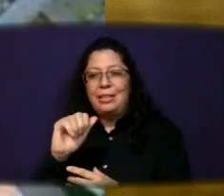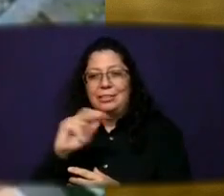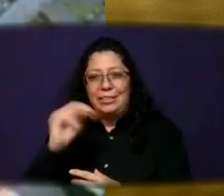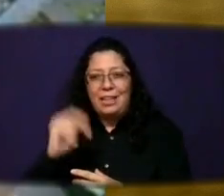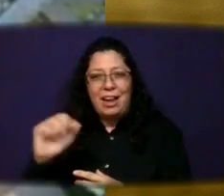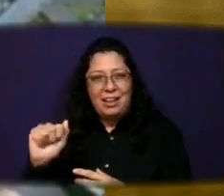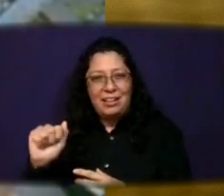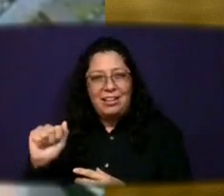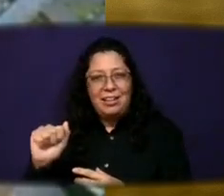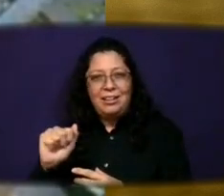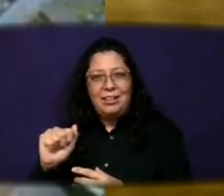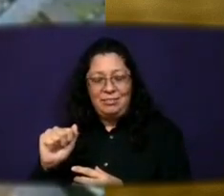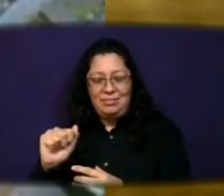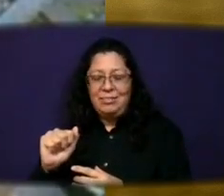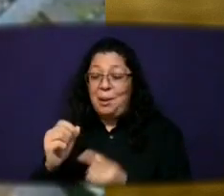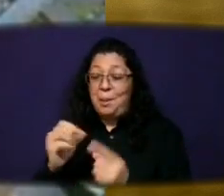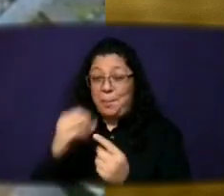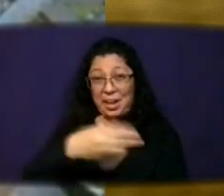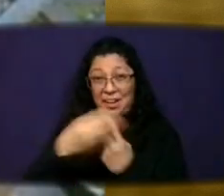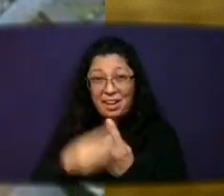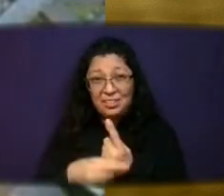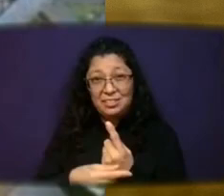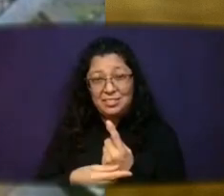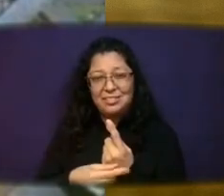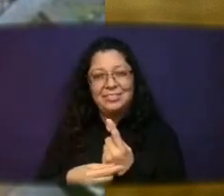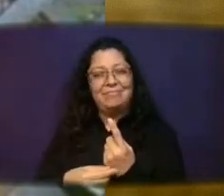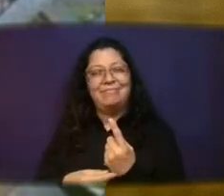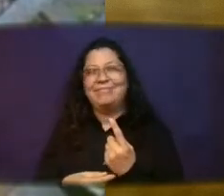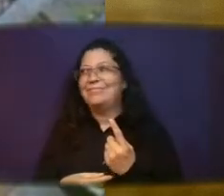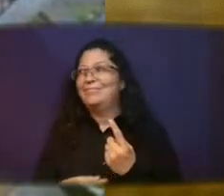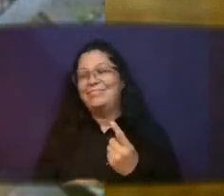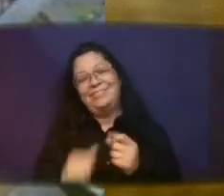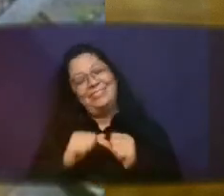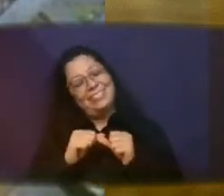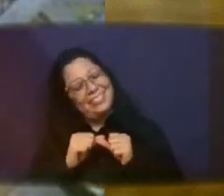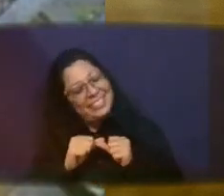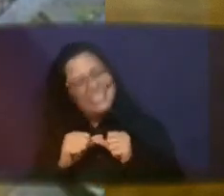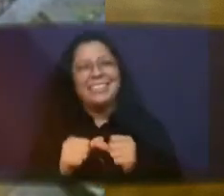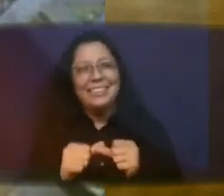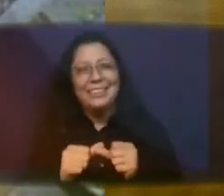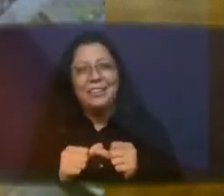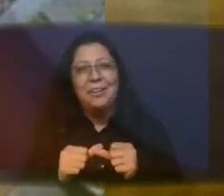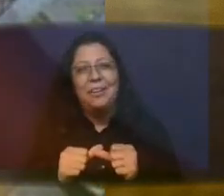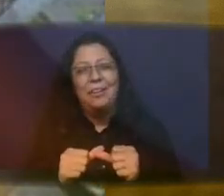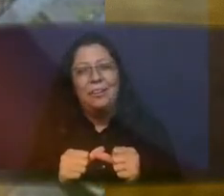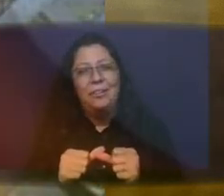cane, and the bananas still grow.